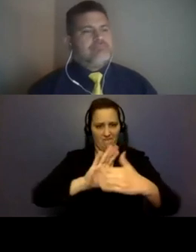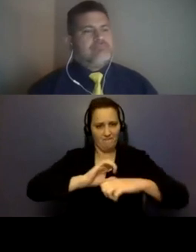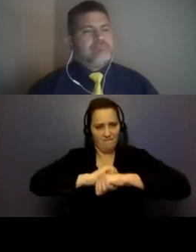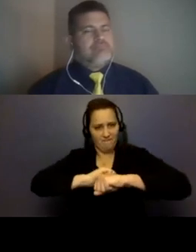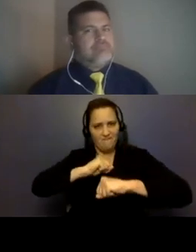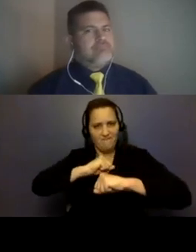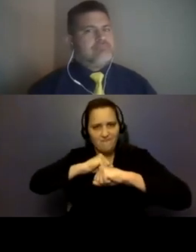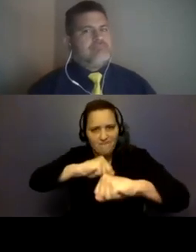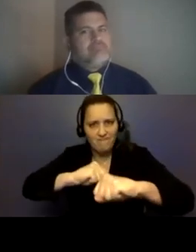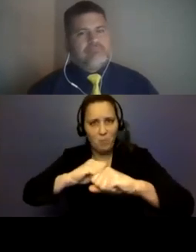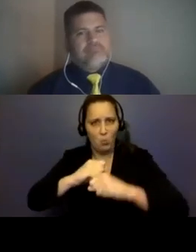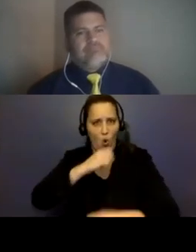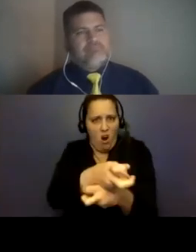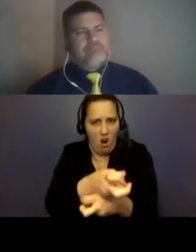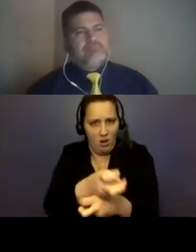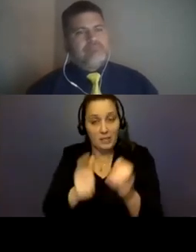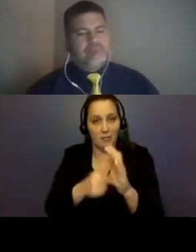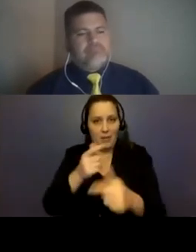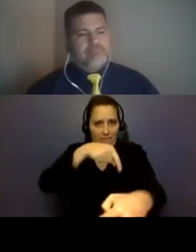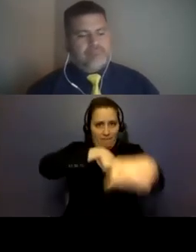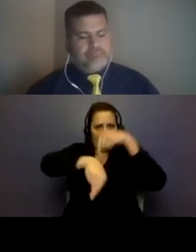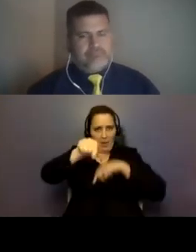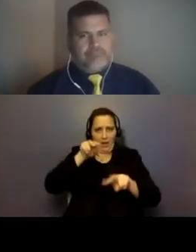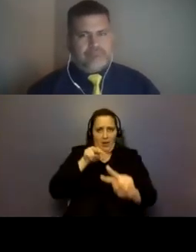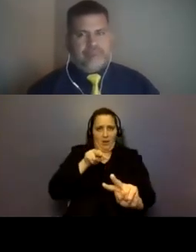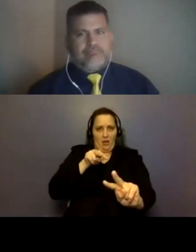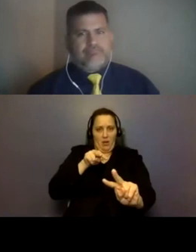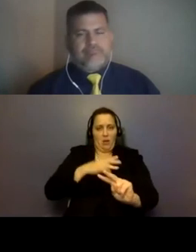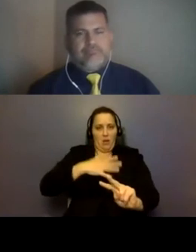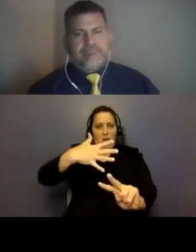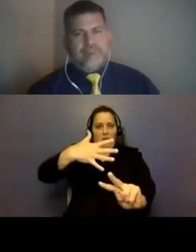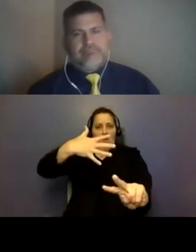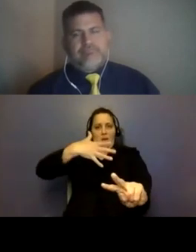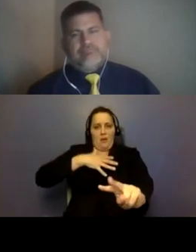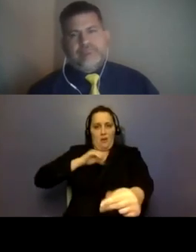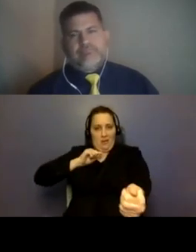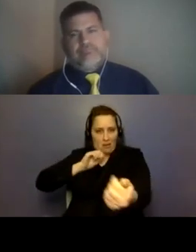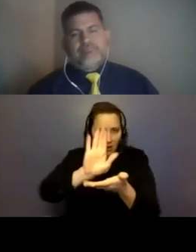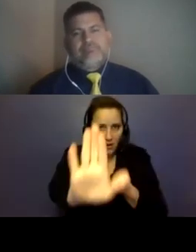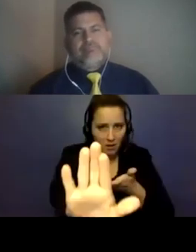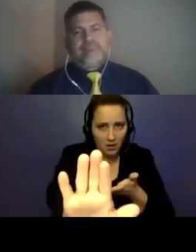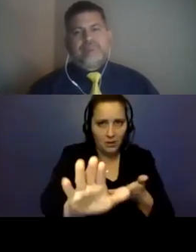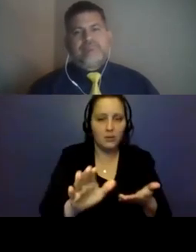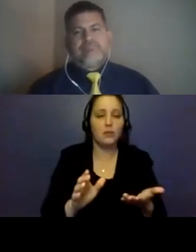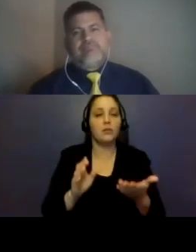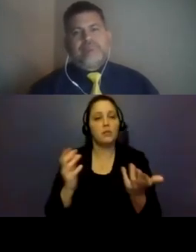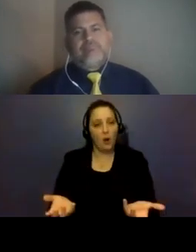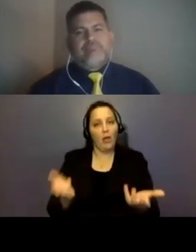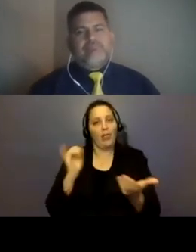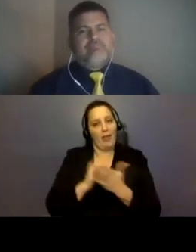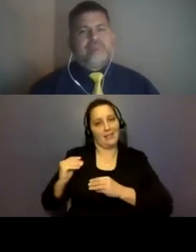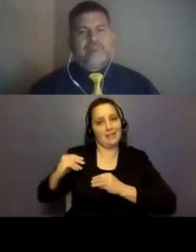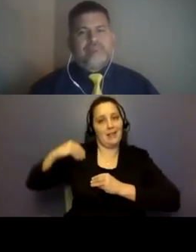harder, sometimes to take a step back and then take a deep breath and move forward. And this is the legacy of